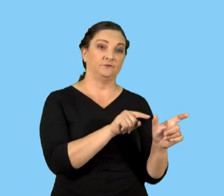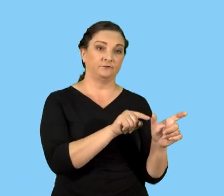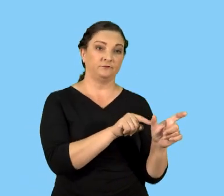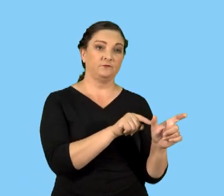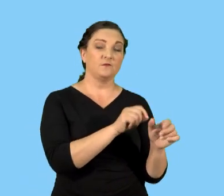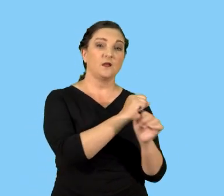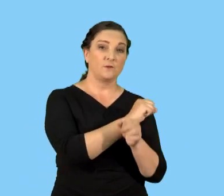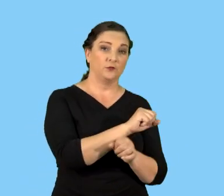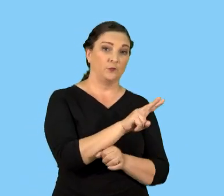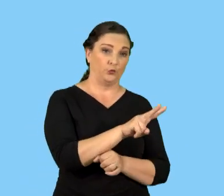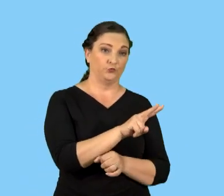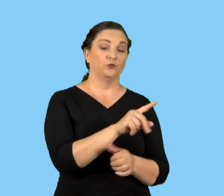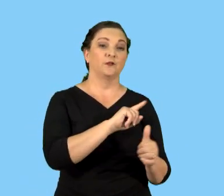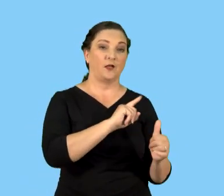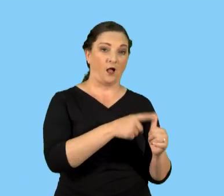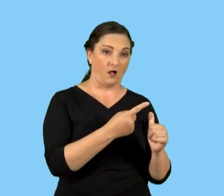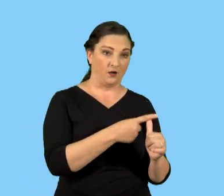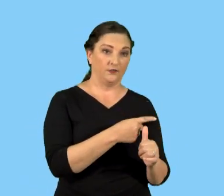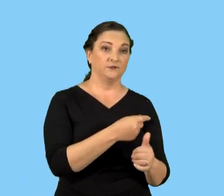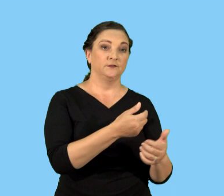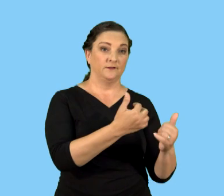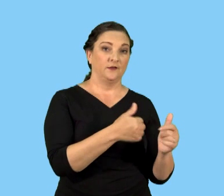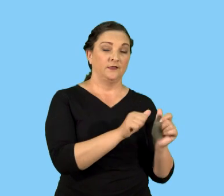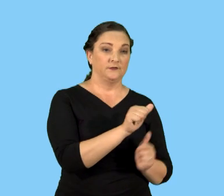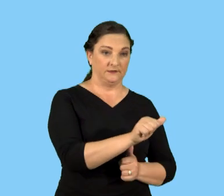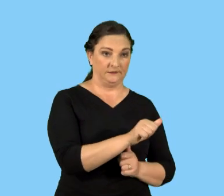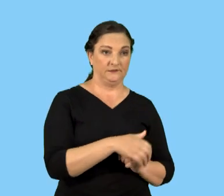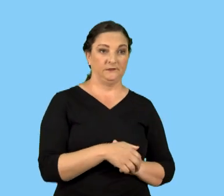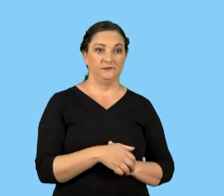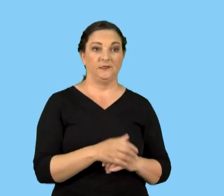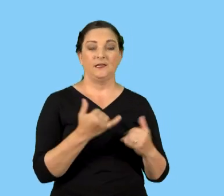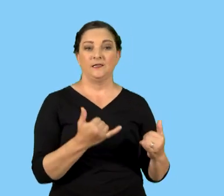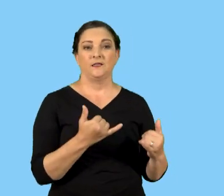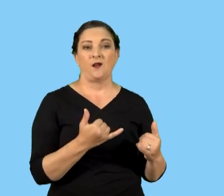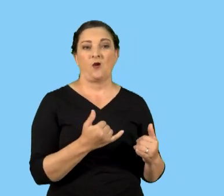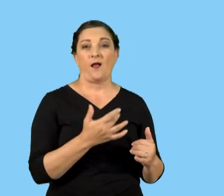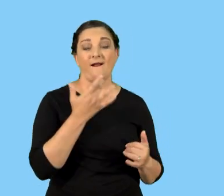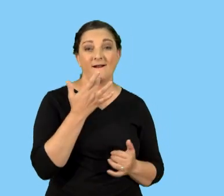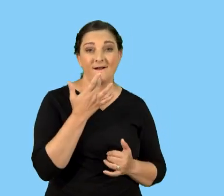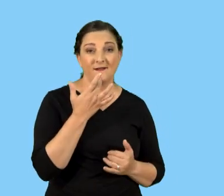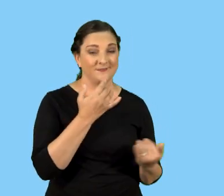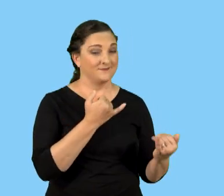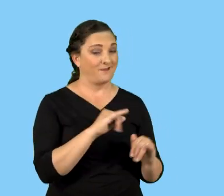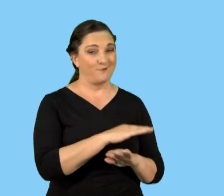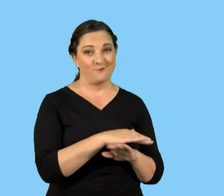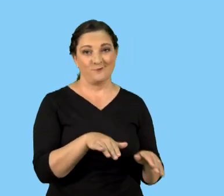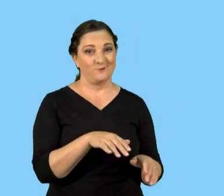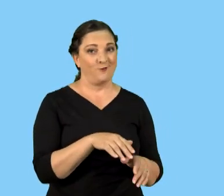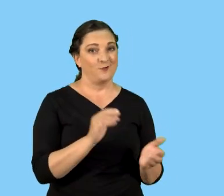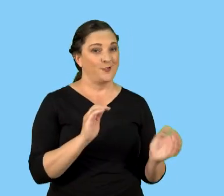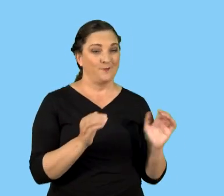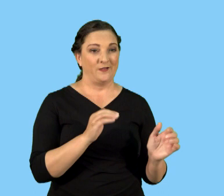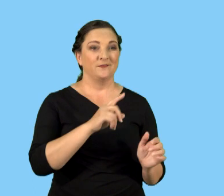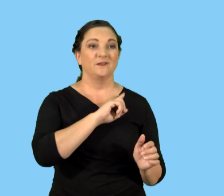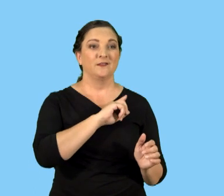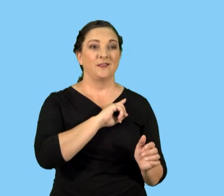here, this 3 multiplied by 2 will give me a 6. So 6 for oxygen, balanced. But then now that iron is still not